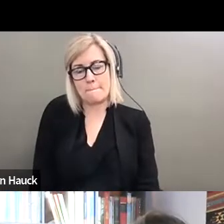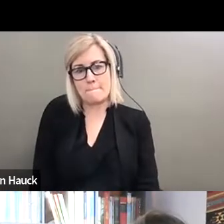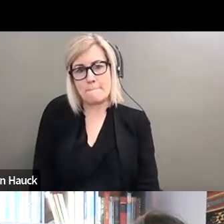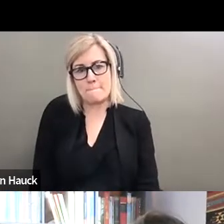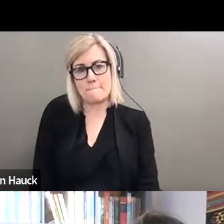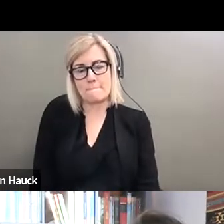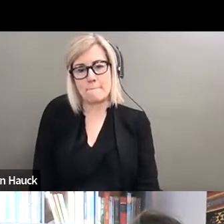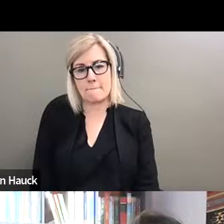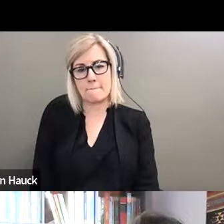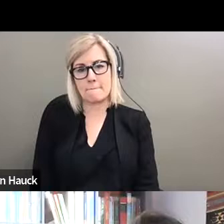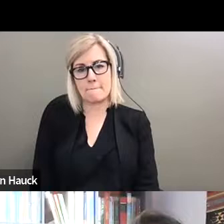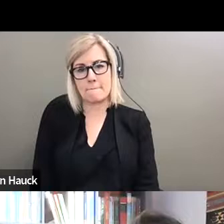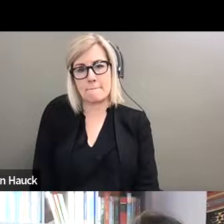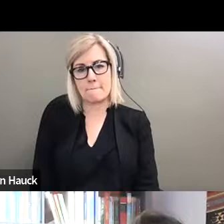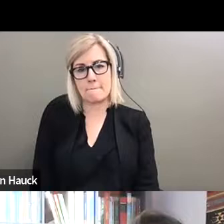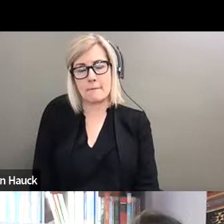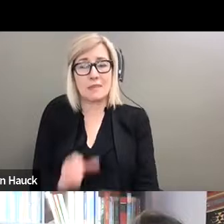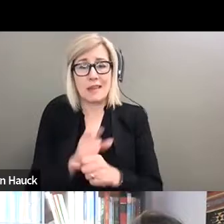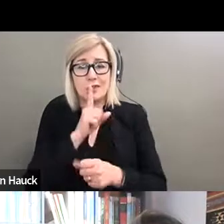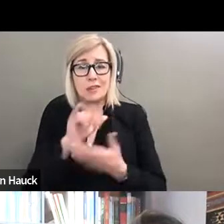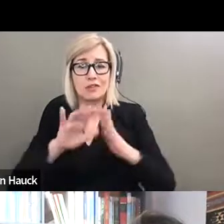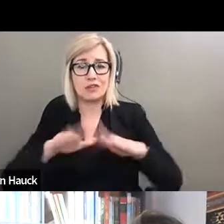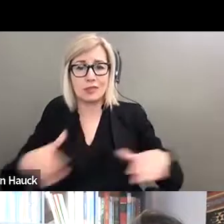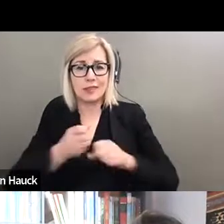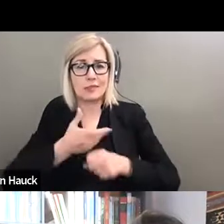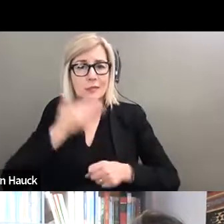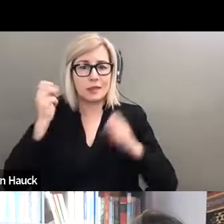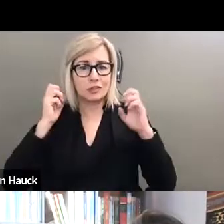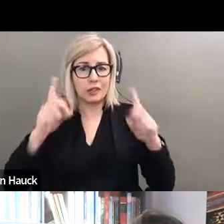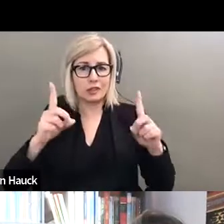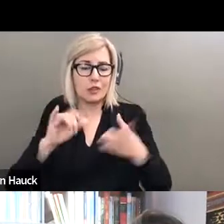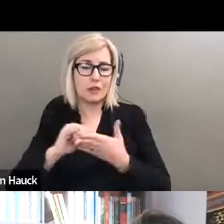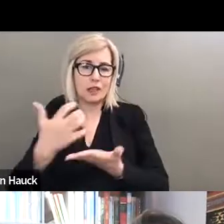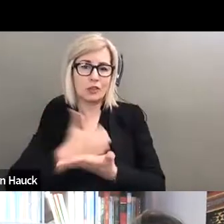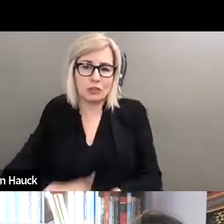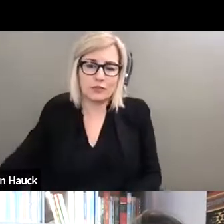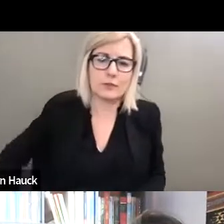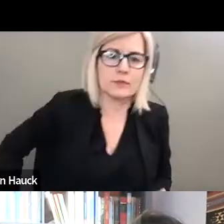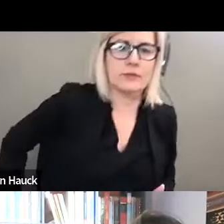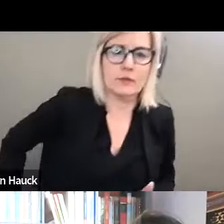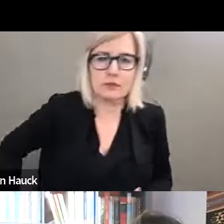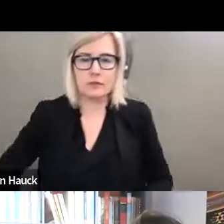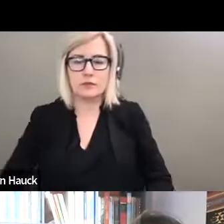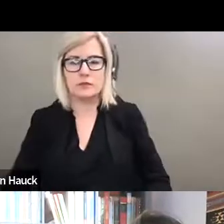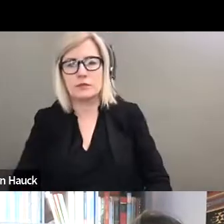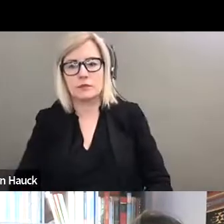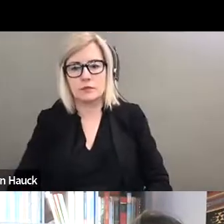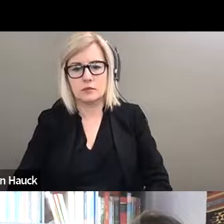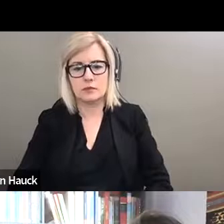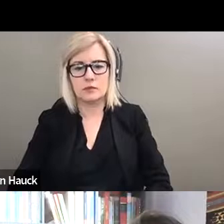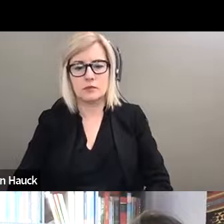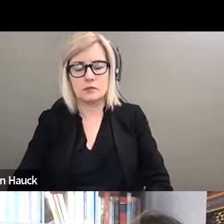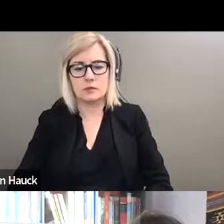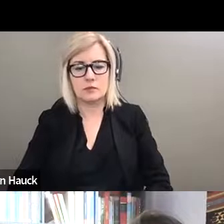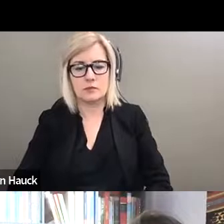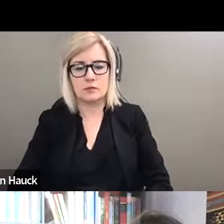children, that they get the best education that they deserve, and they deserve to